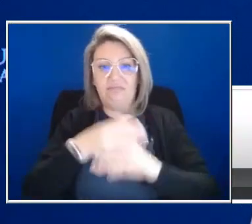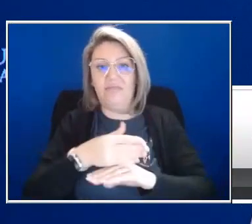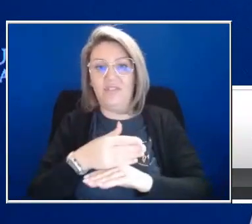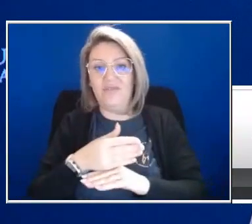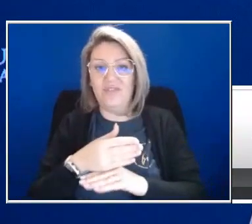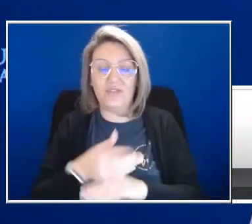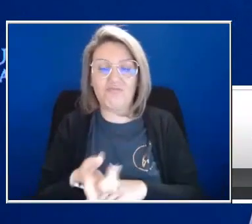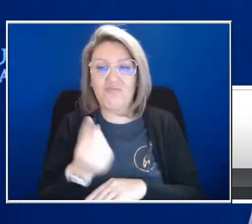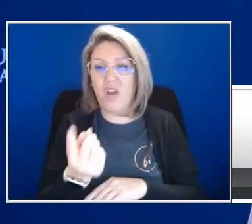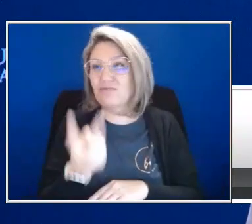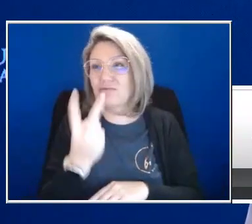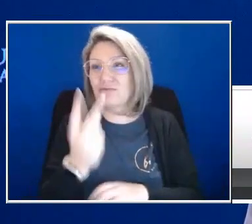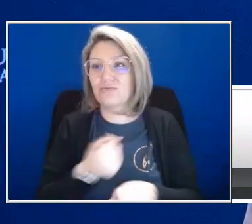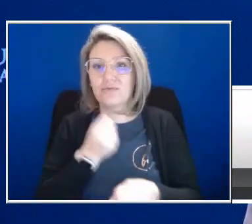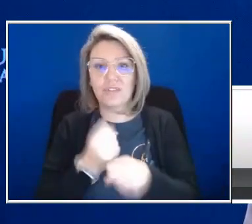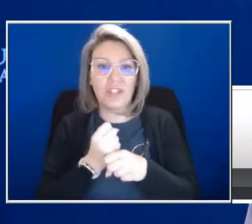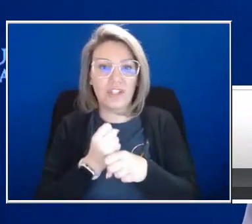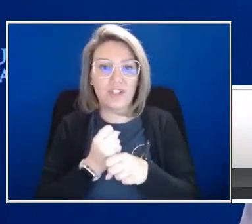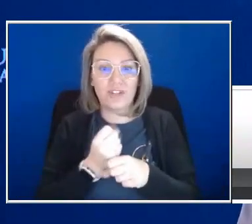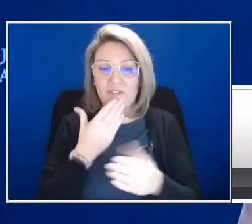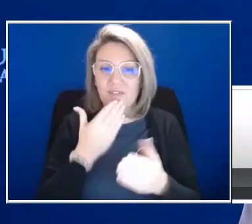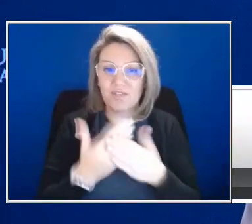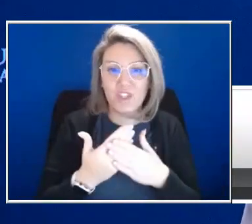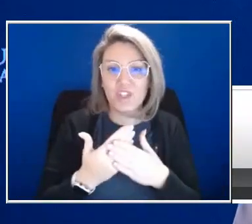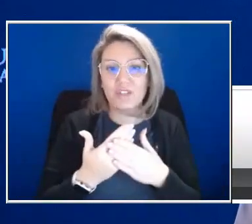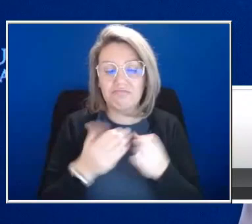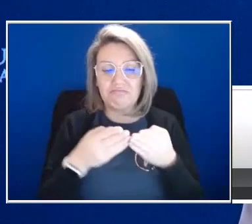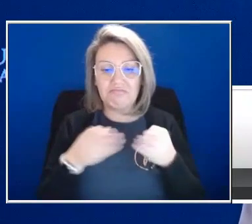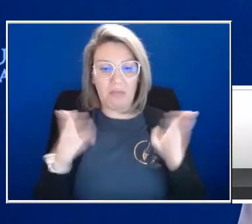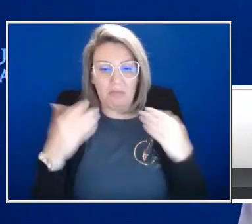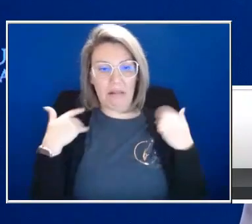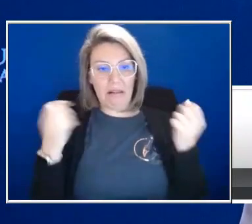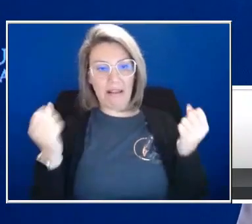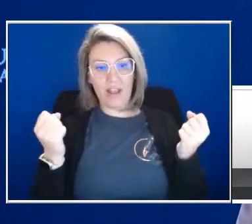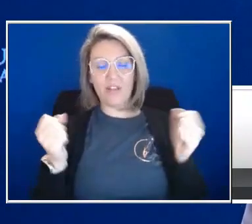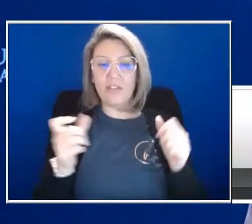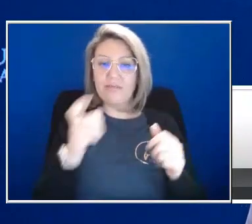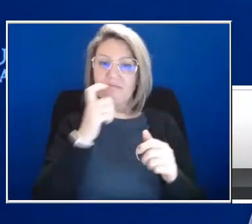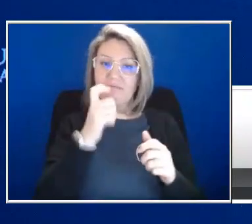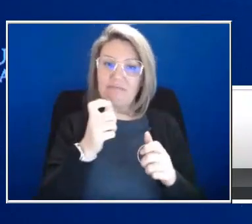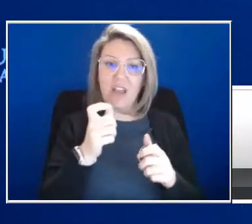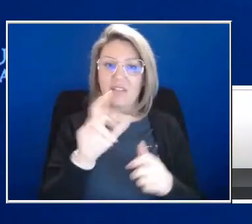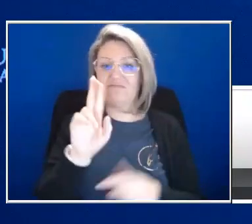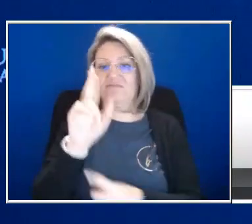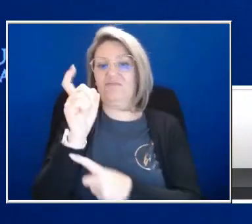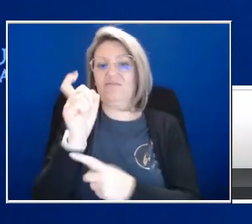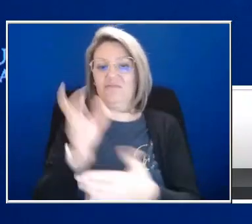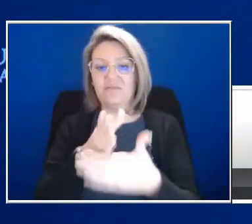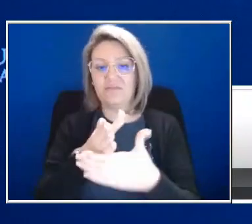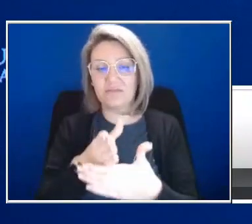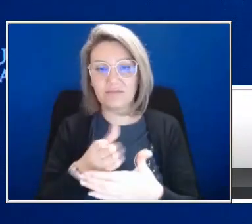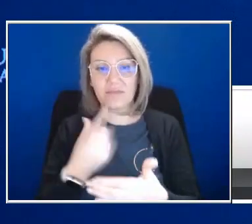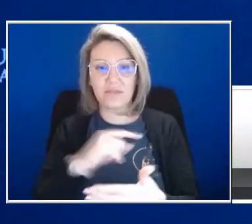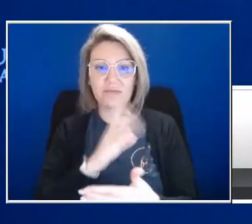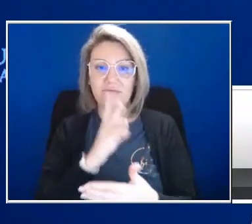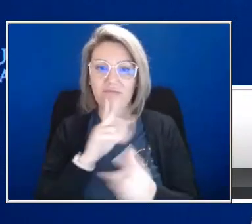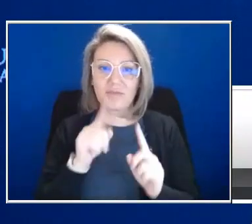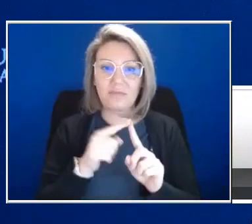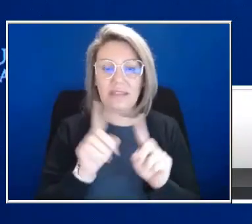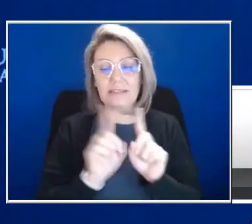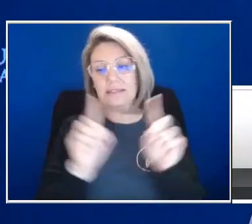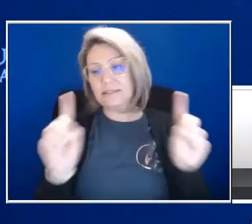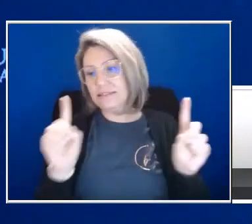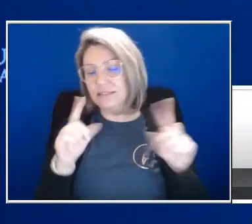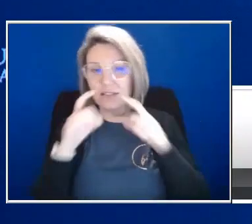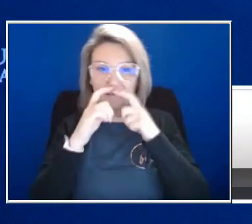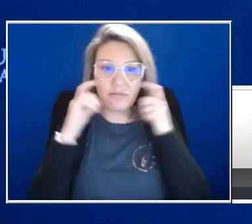years of such good public health, non-pharmaceutical interventions. You know, what we're talking about is distancing, masking, but of